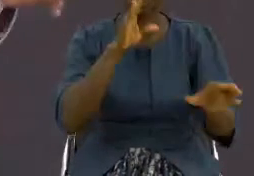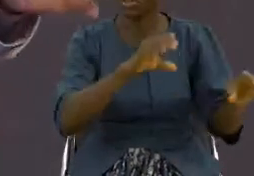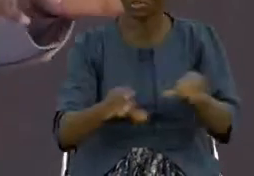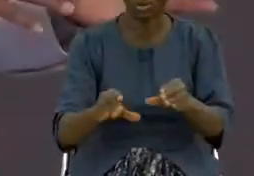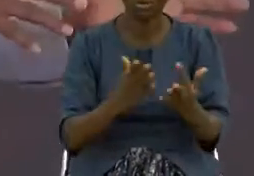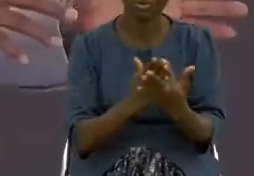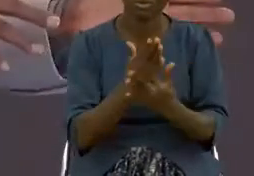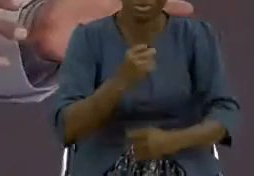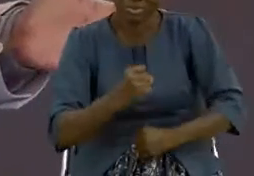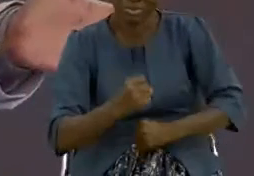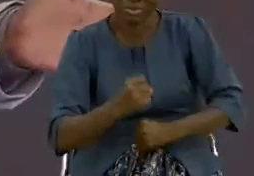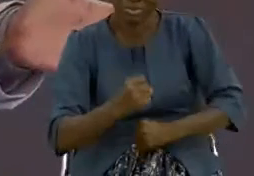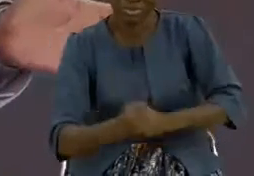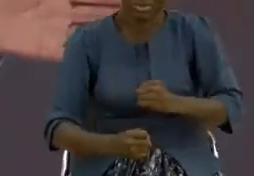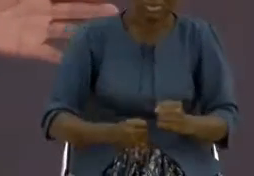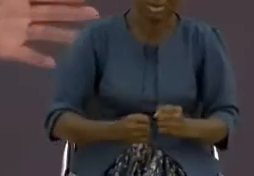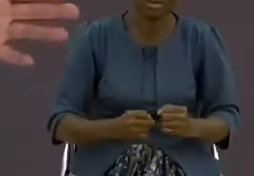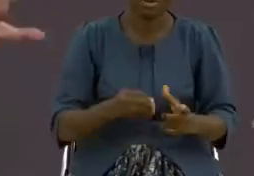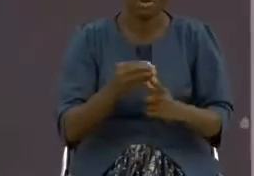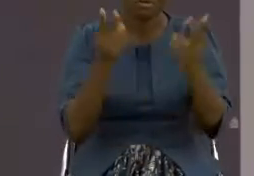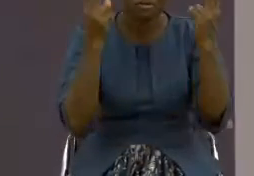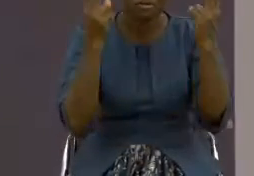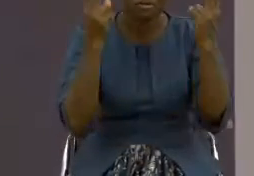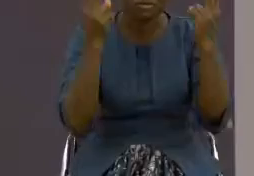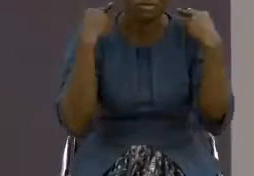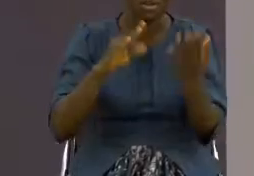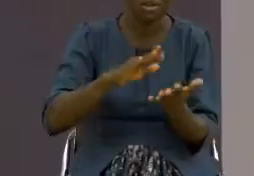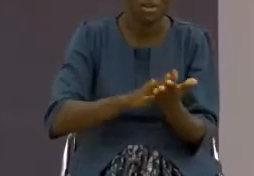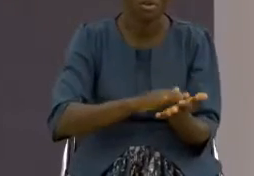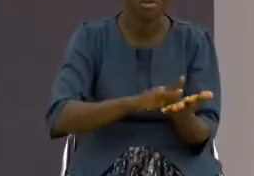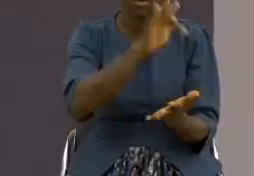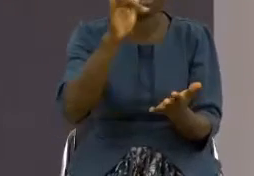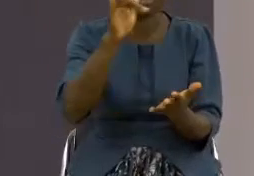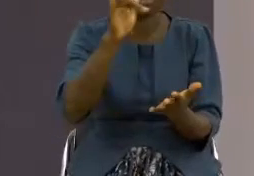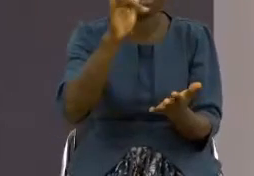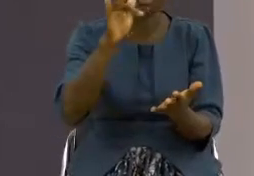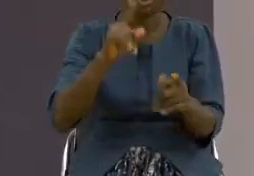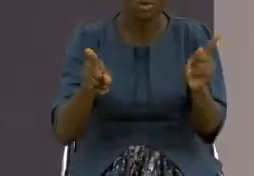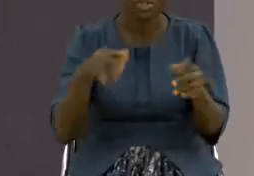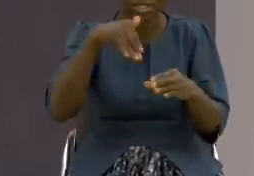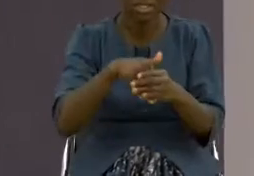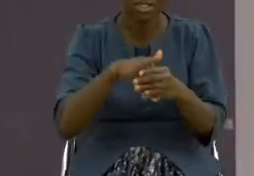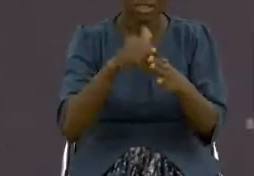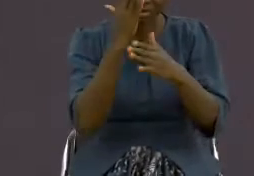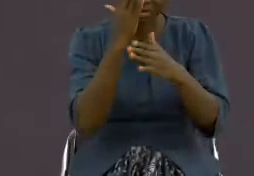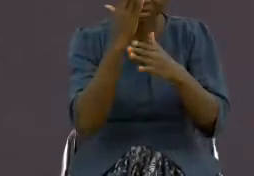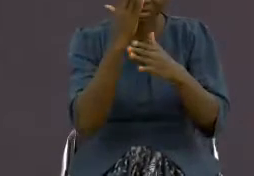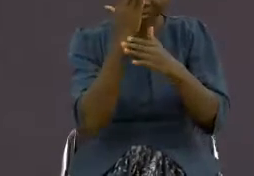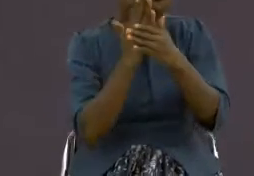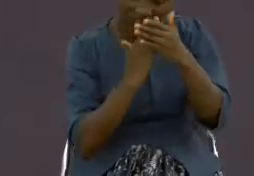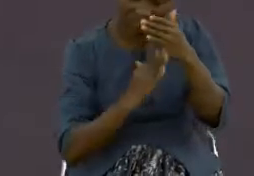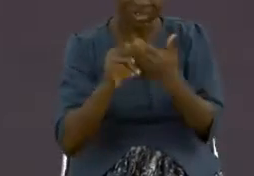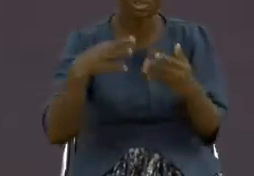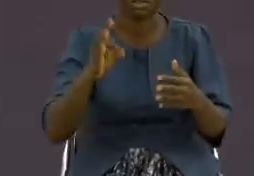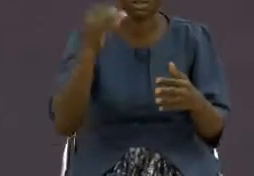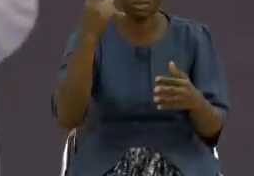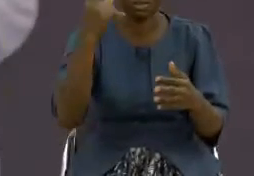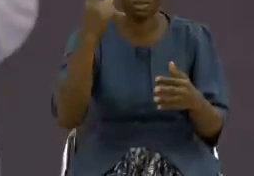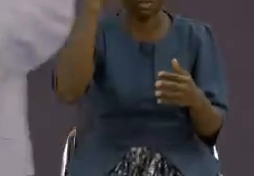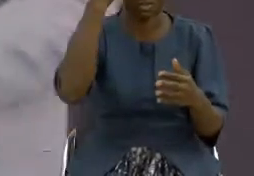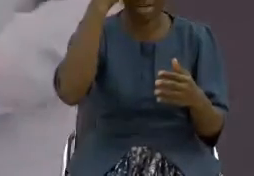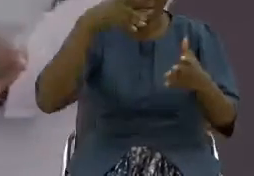but in lowliness of mind, let each esteem other